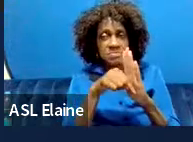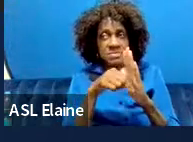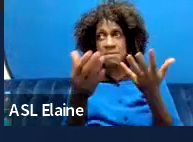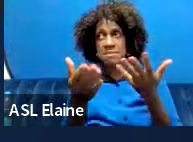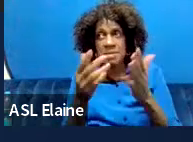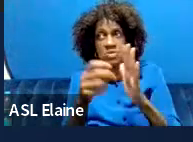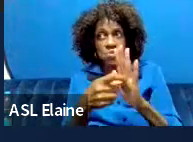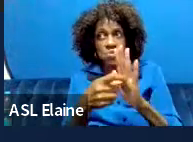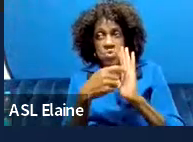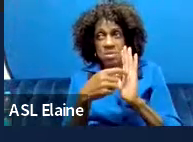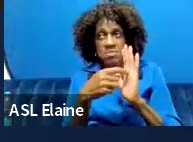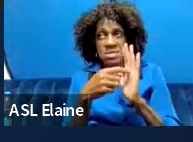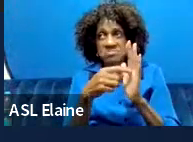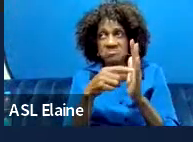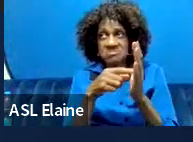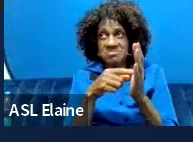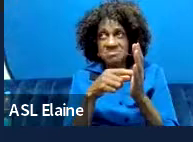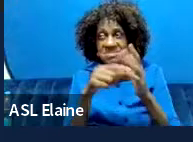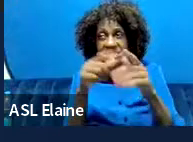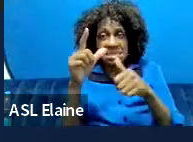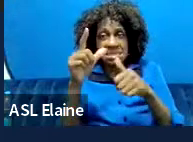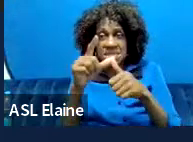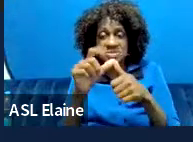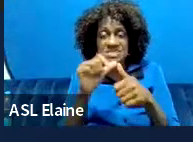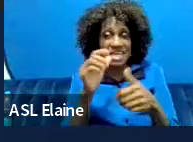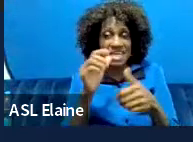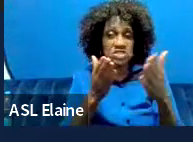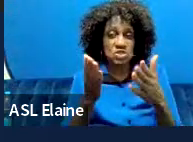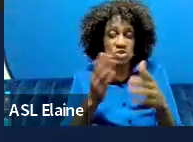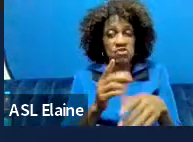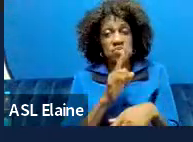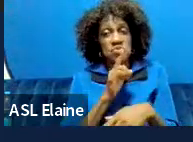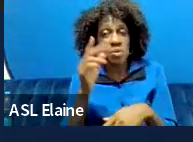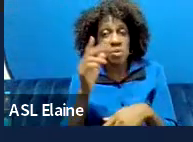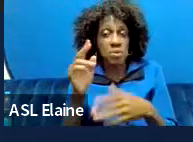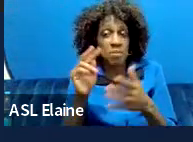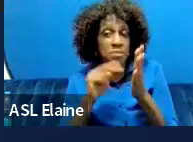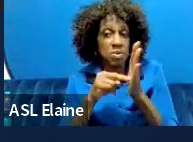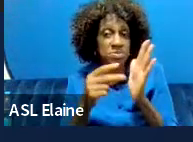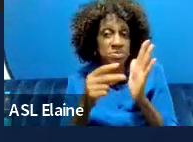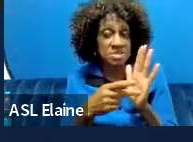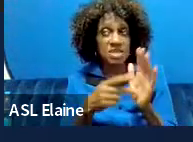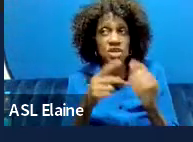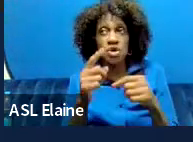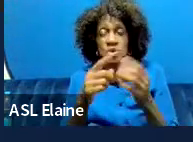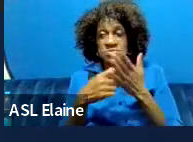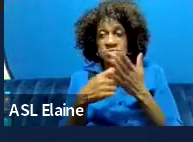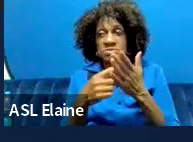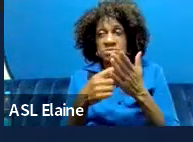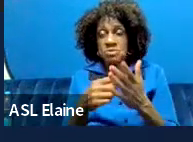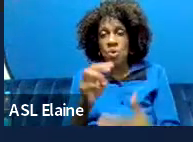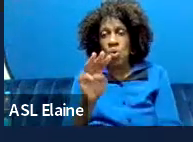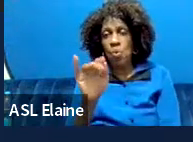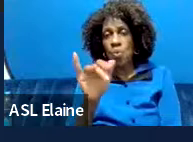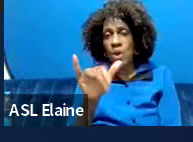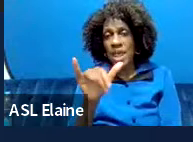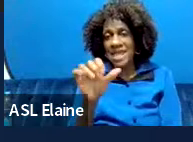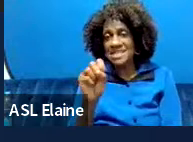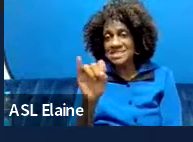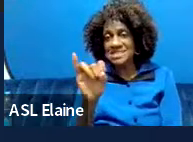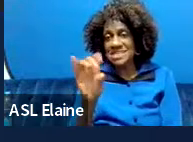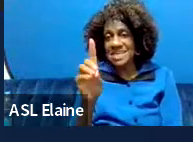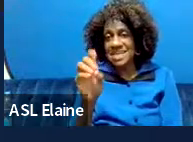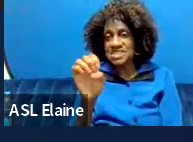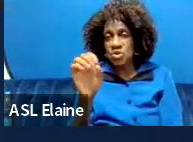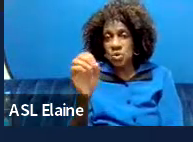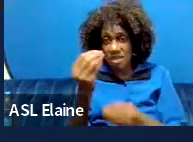tactile characters really wouldn't serve much of a purpose. When we're talking about waysides or informational signs